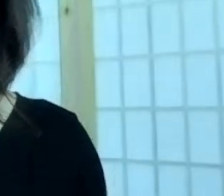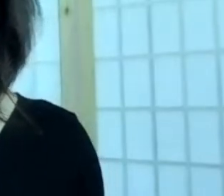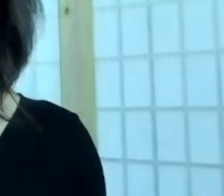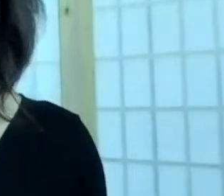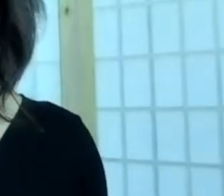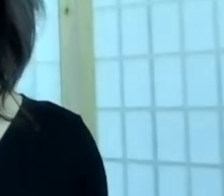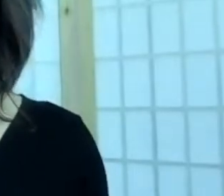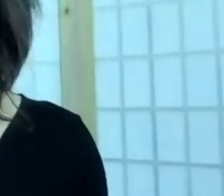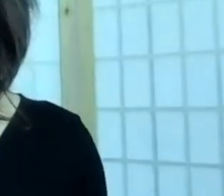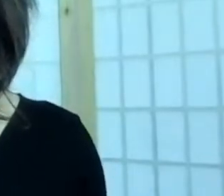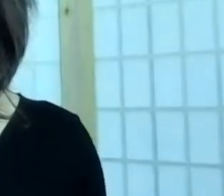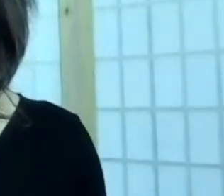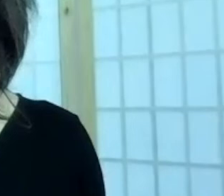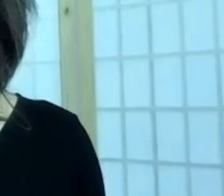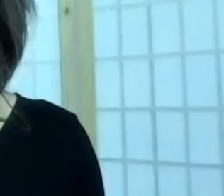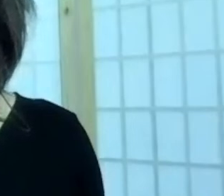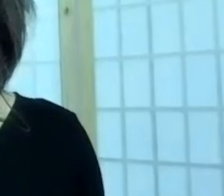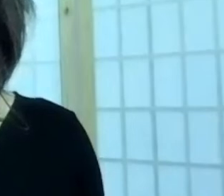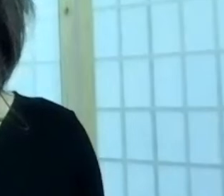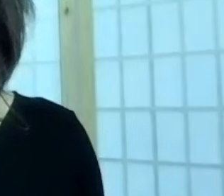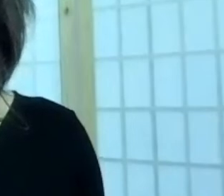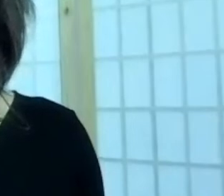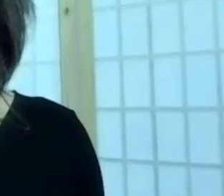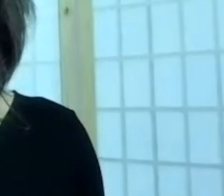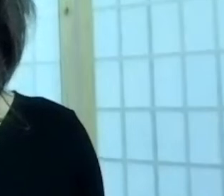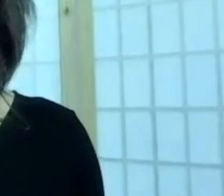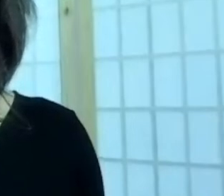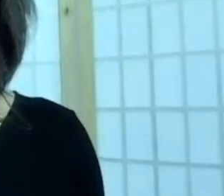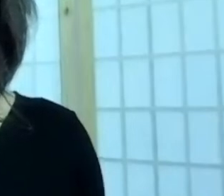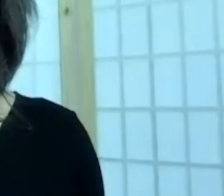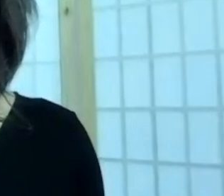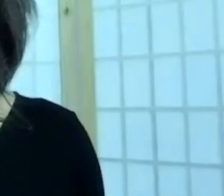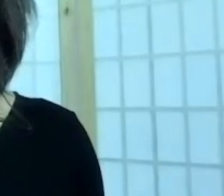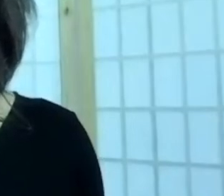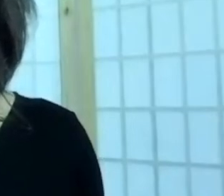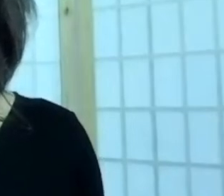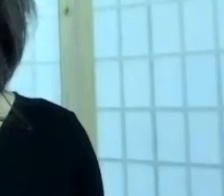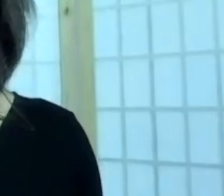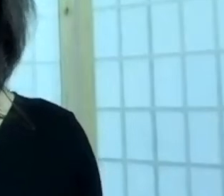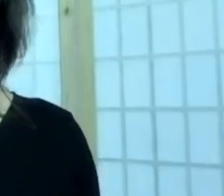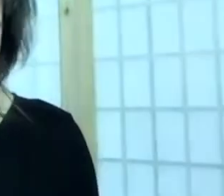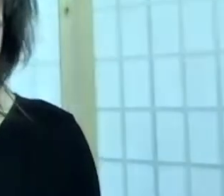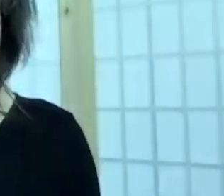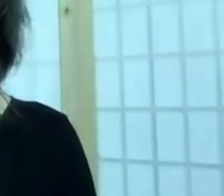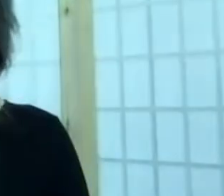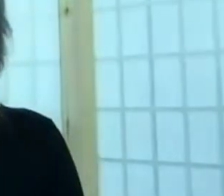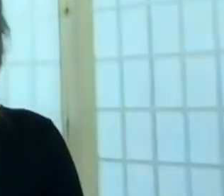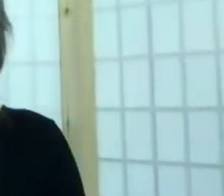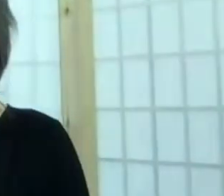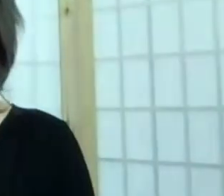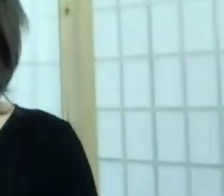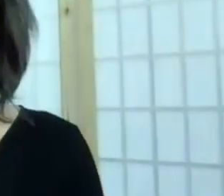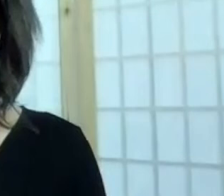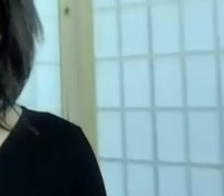how do we empower those with lived experience to feel